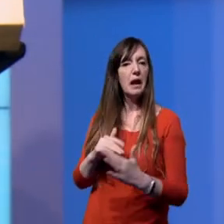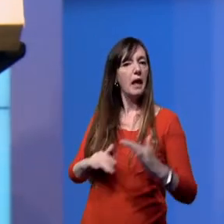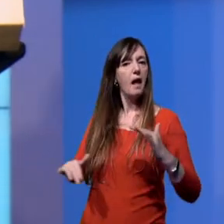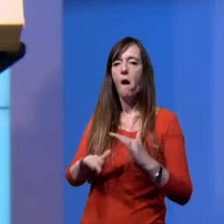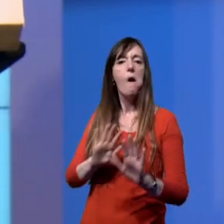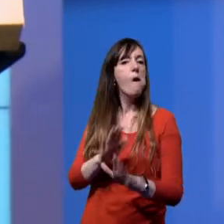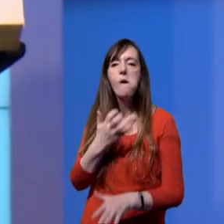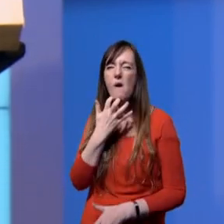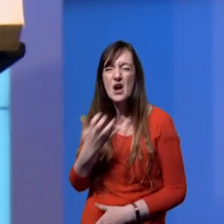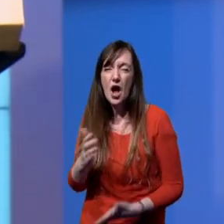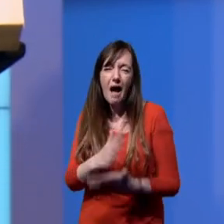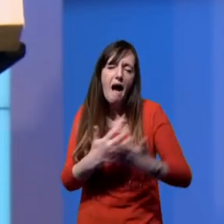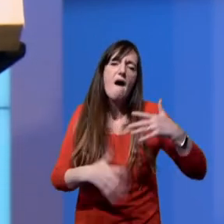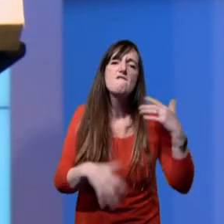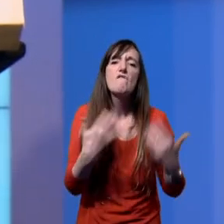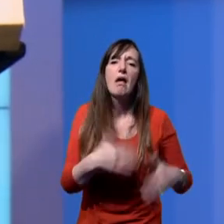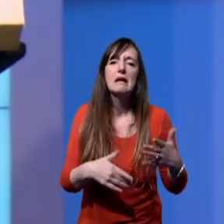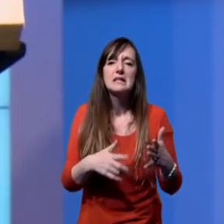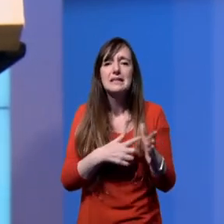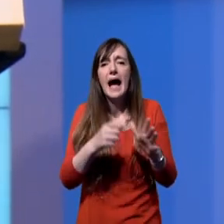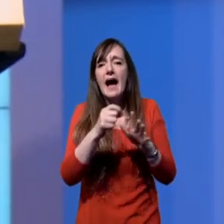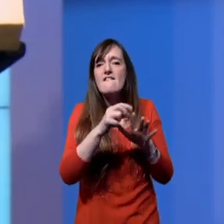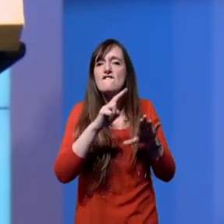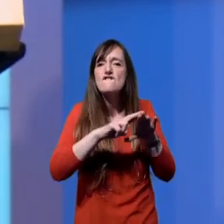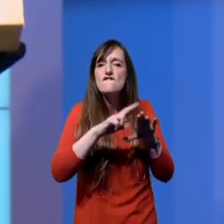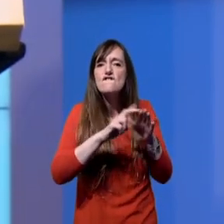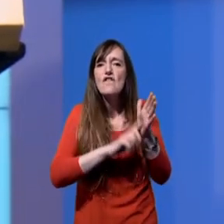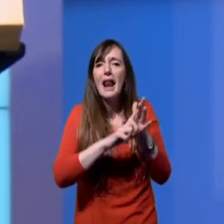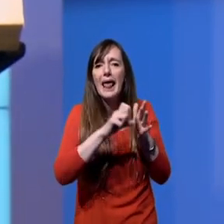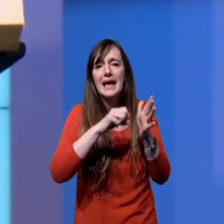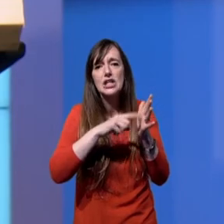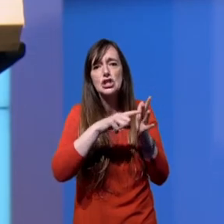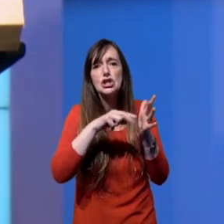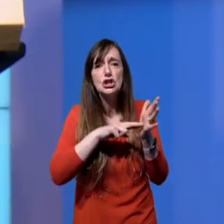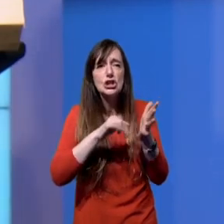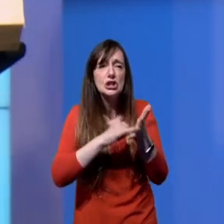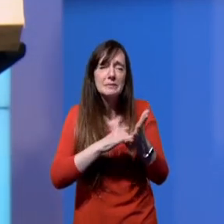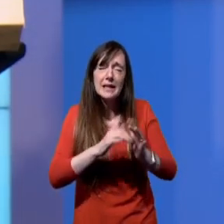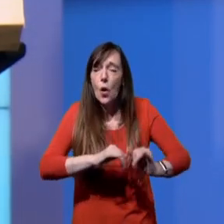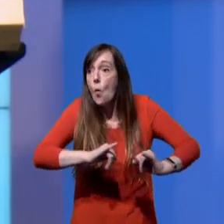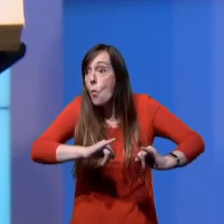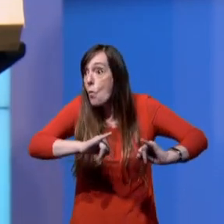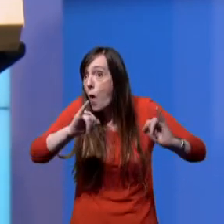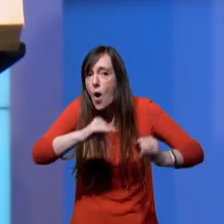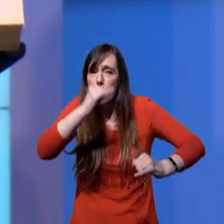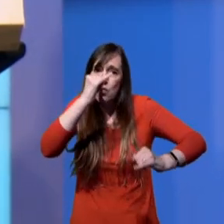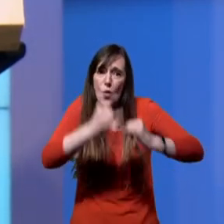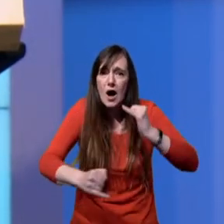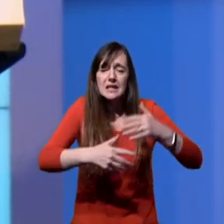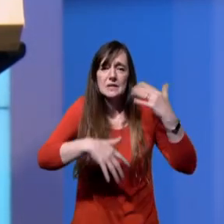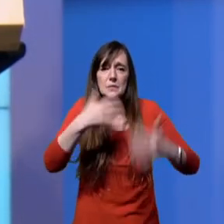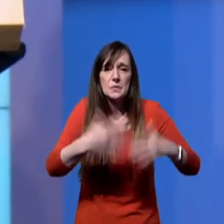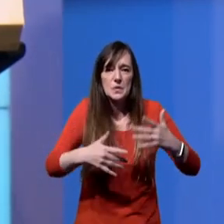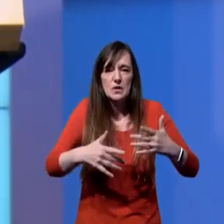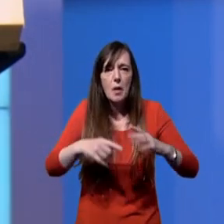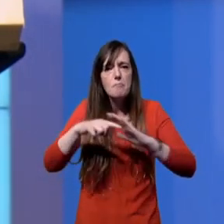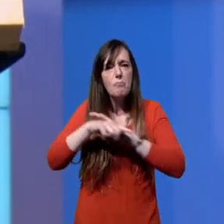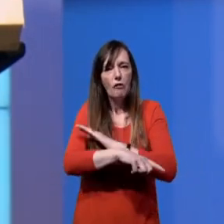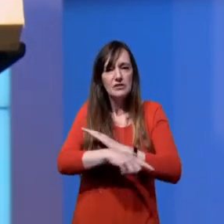extreme afflictions. That word for poverty means destitute. Isn't it striking that the things that